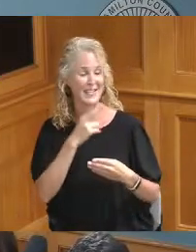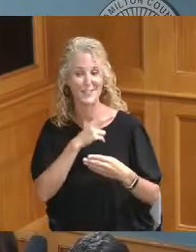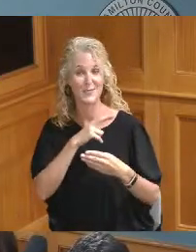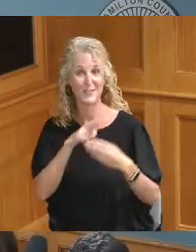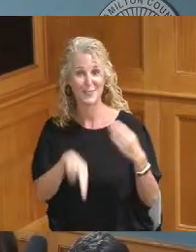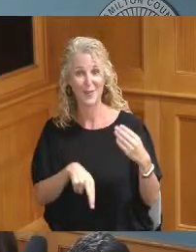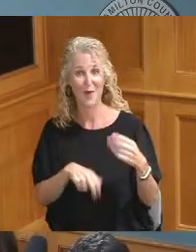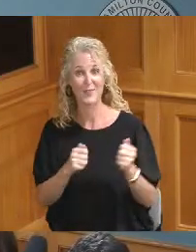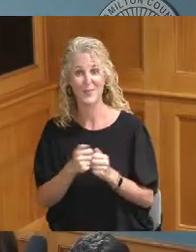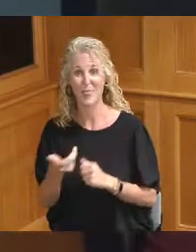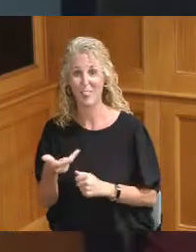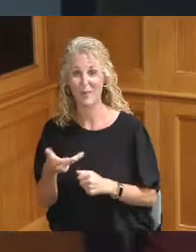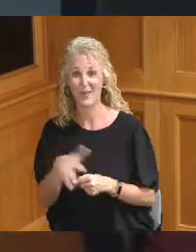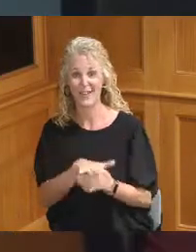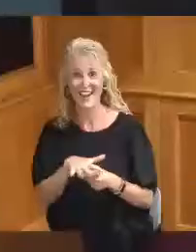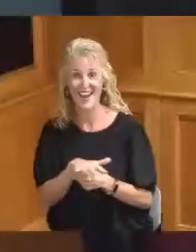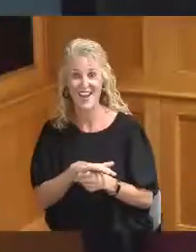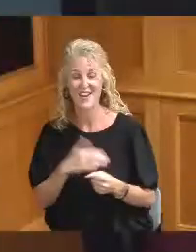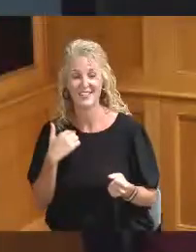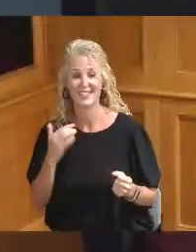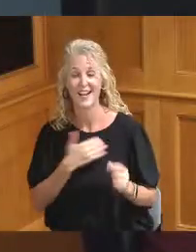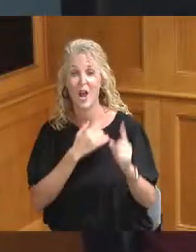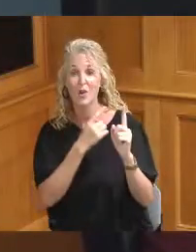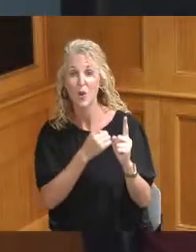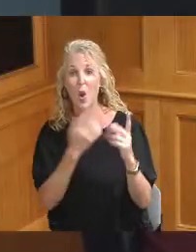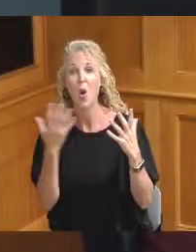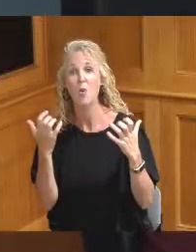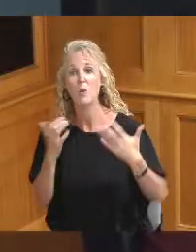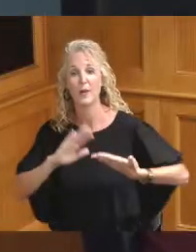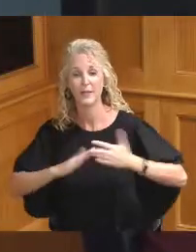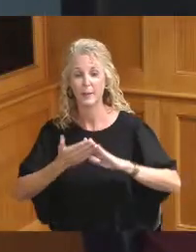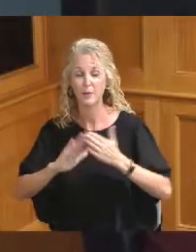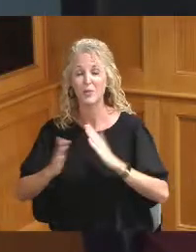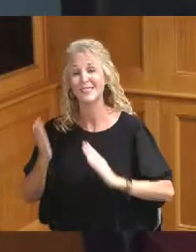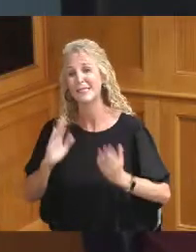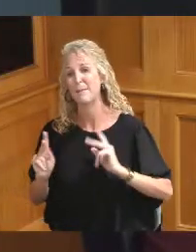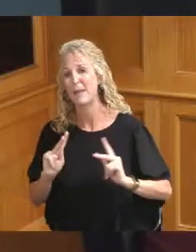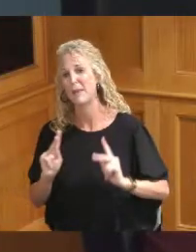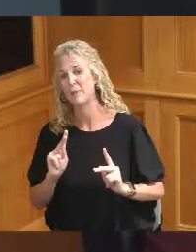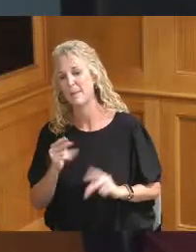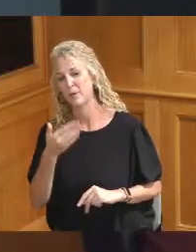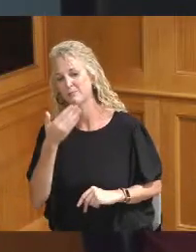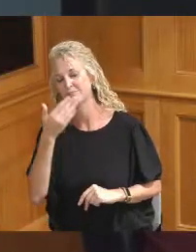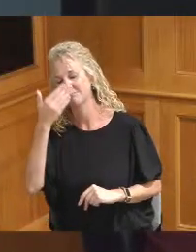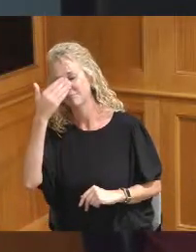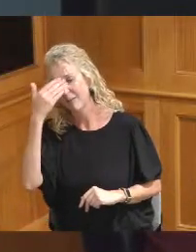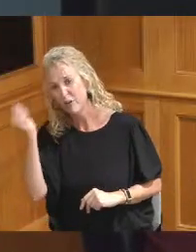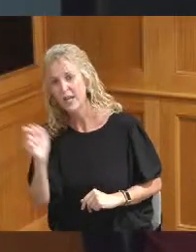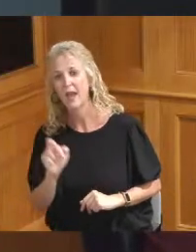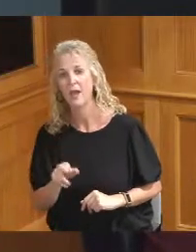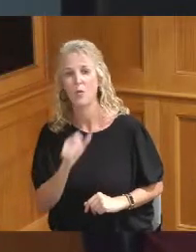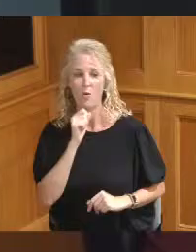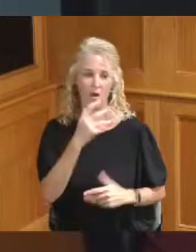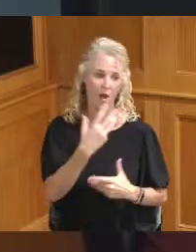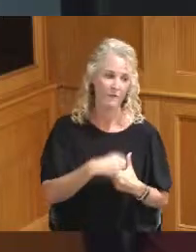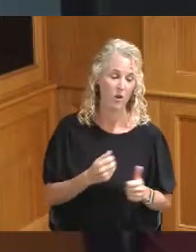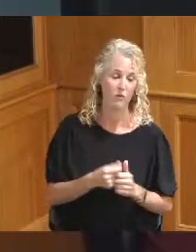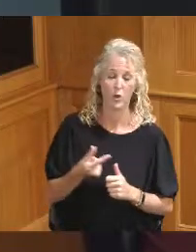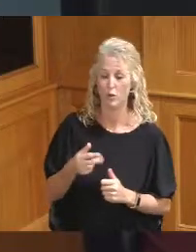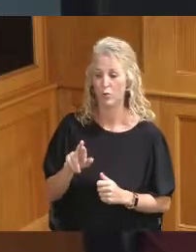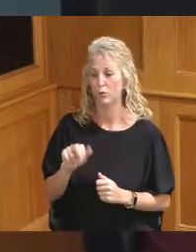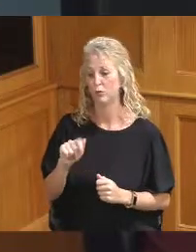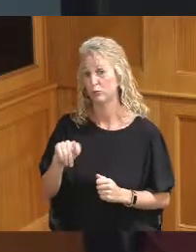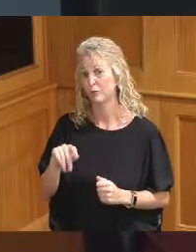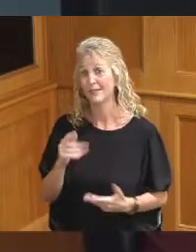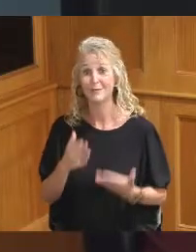this. The idea here was to make sure the communities that don't always participate in trying to get grants